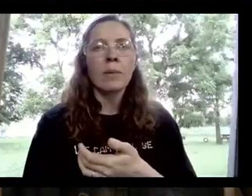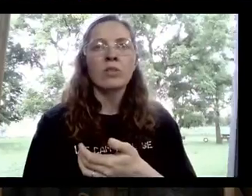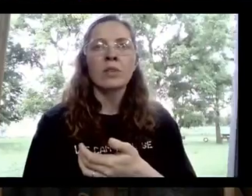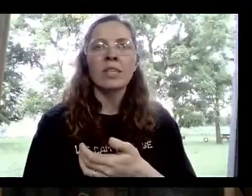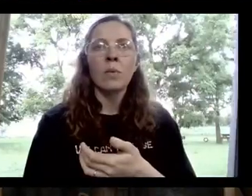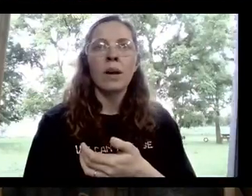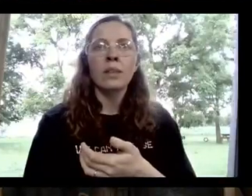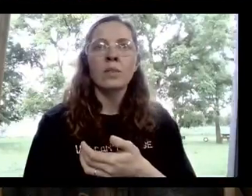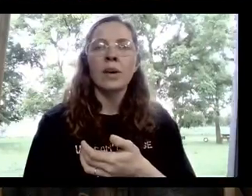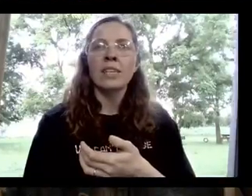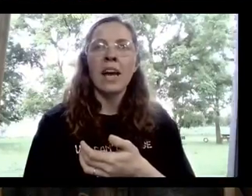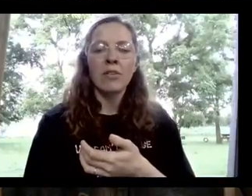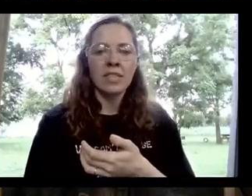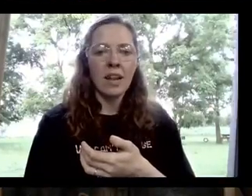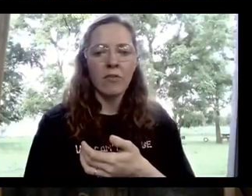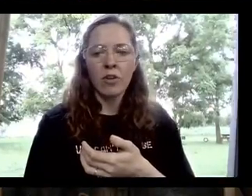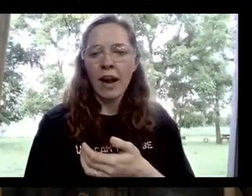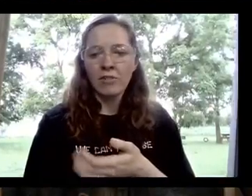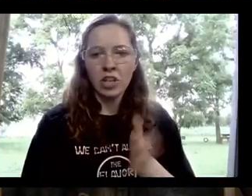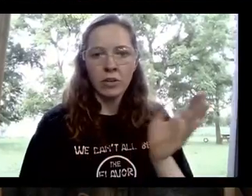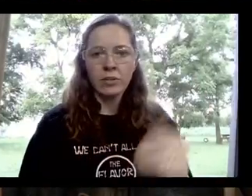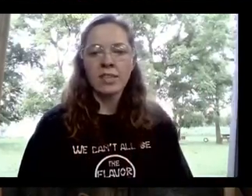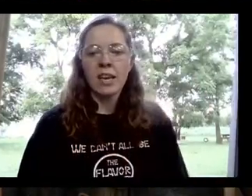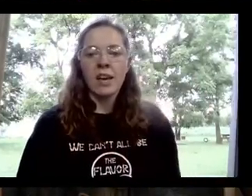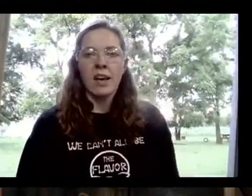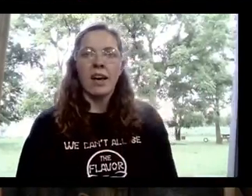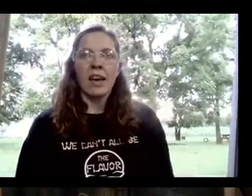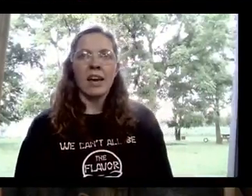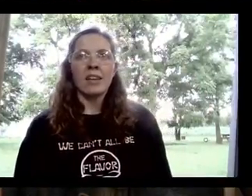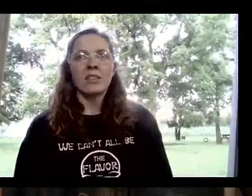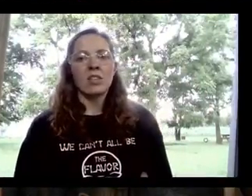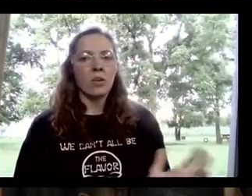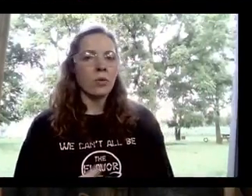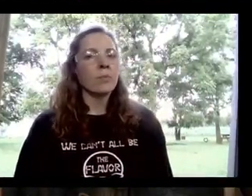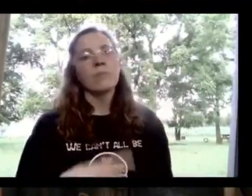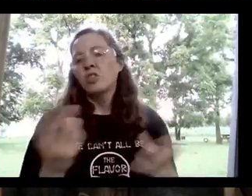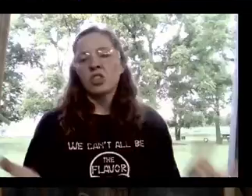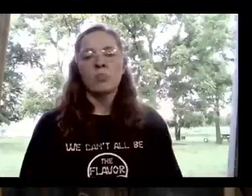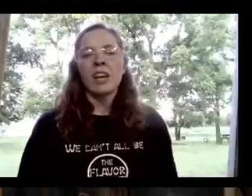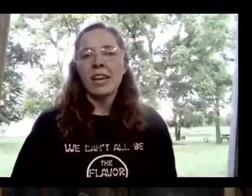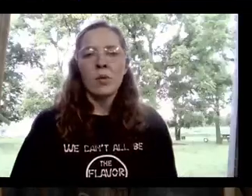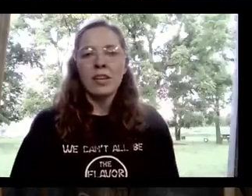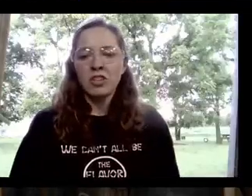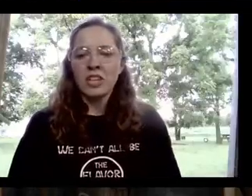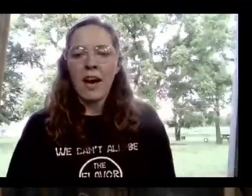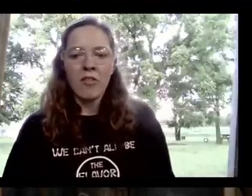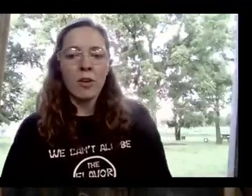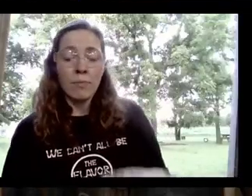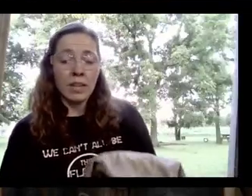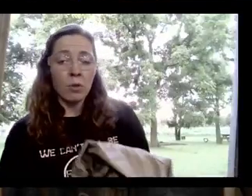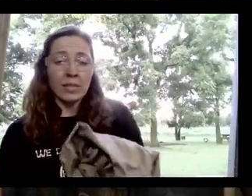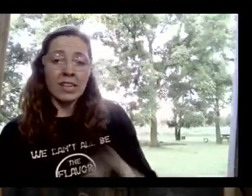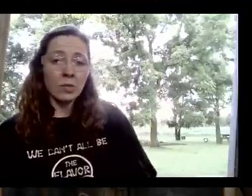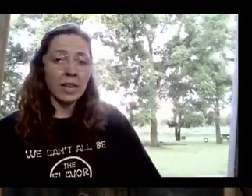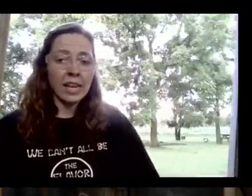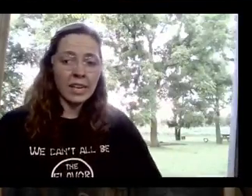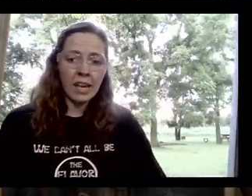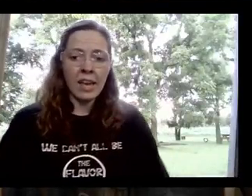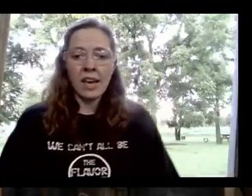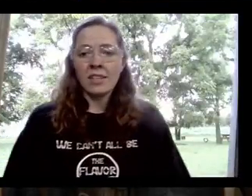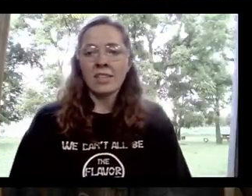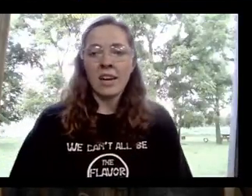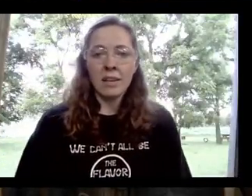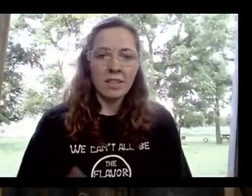One of our most recent ones was how to set up for craft shows. And so just bring any questions you have on that are business